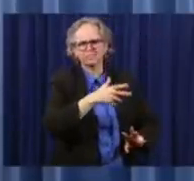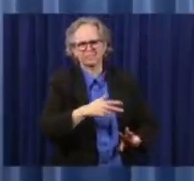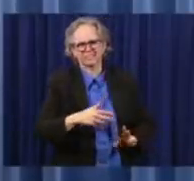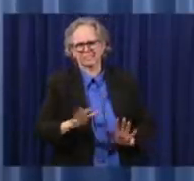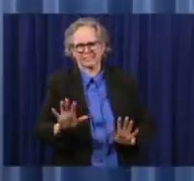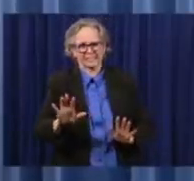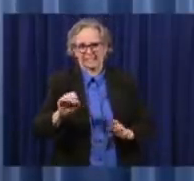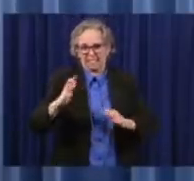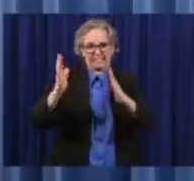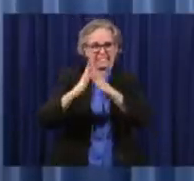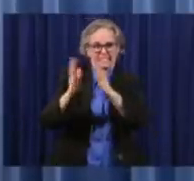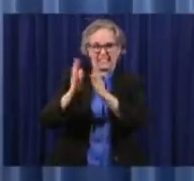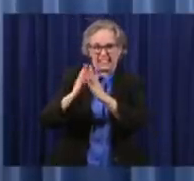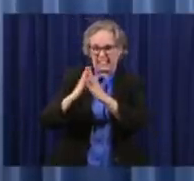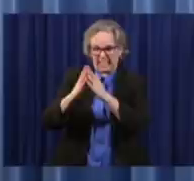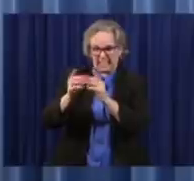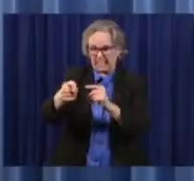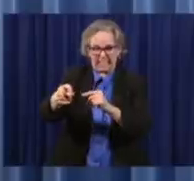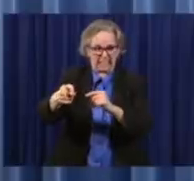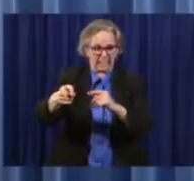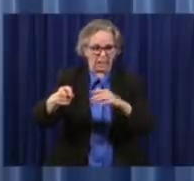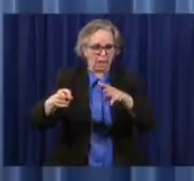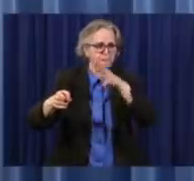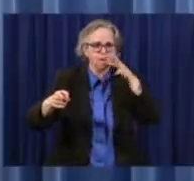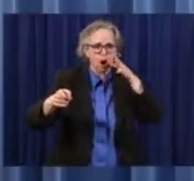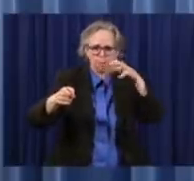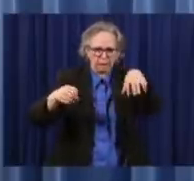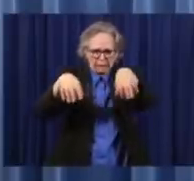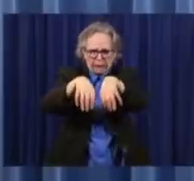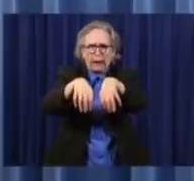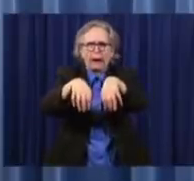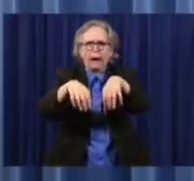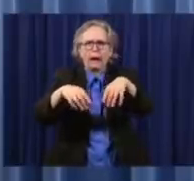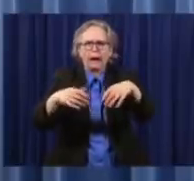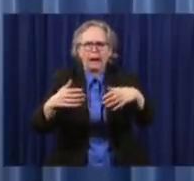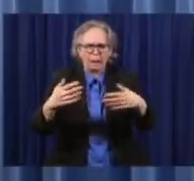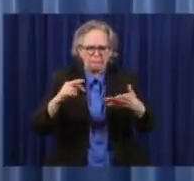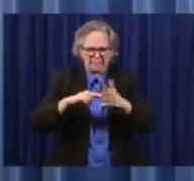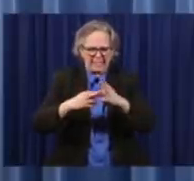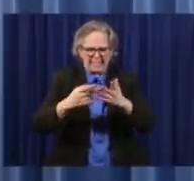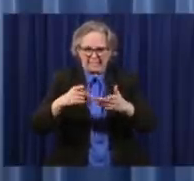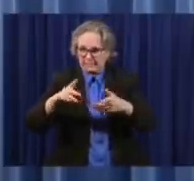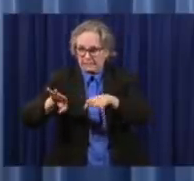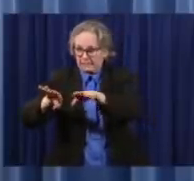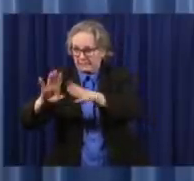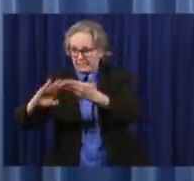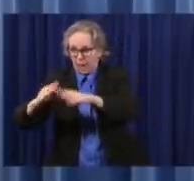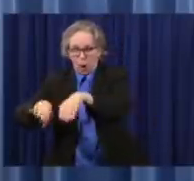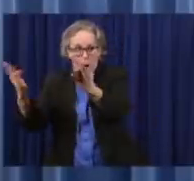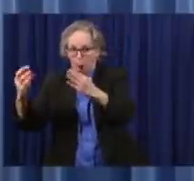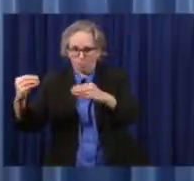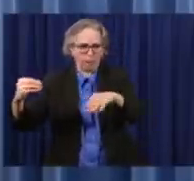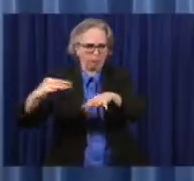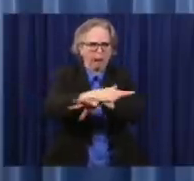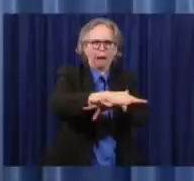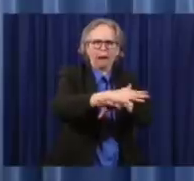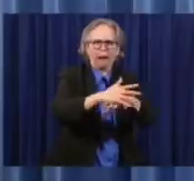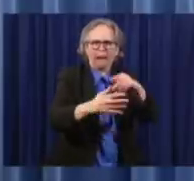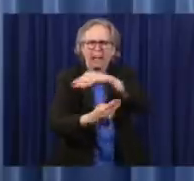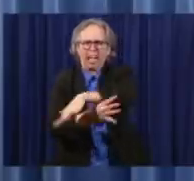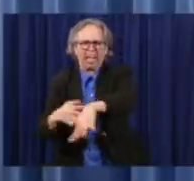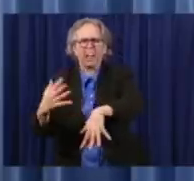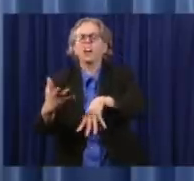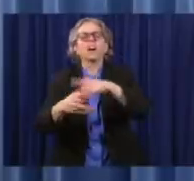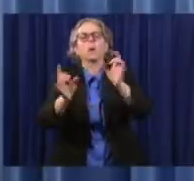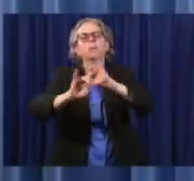close. People are going to roll from that into that rural county if it is opened up. It would be a disaster